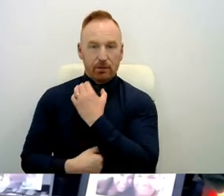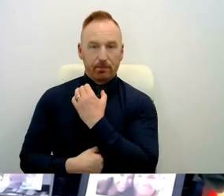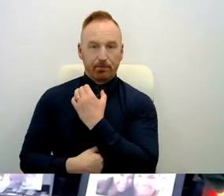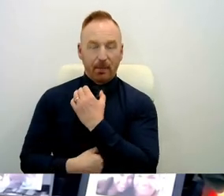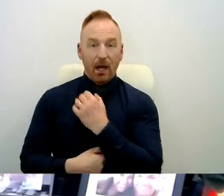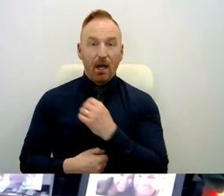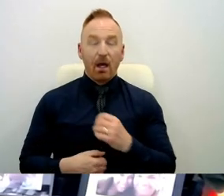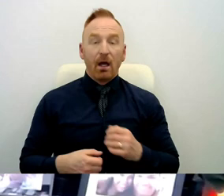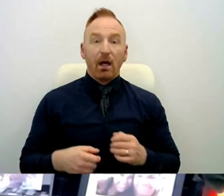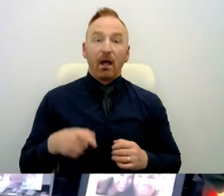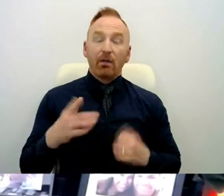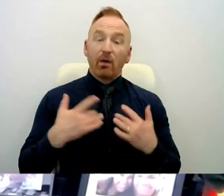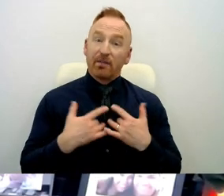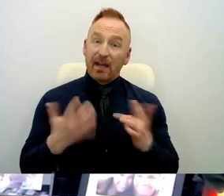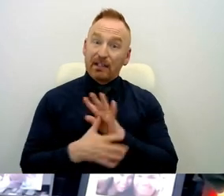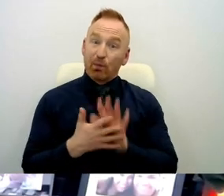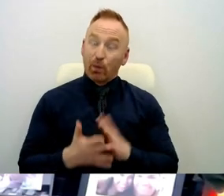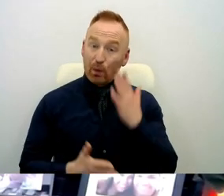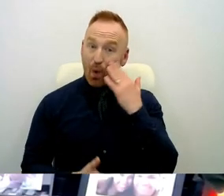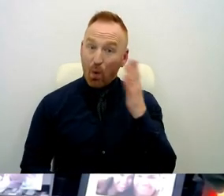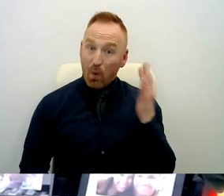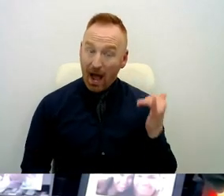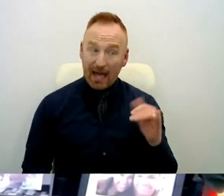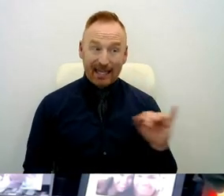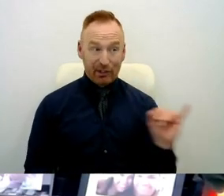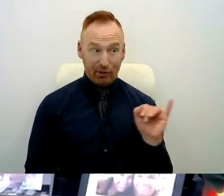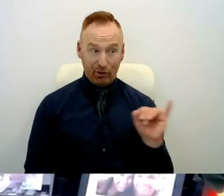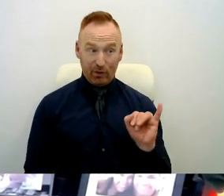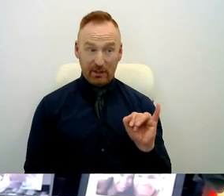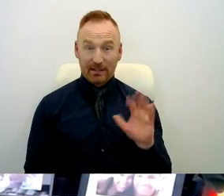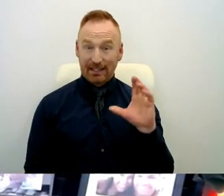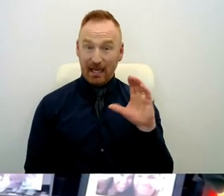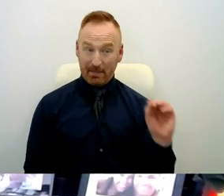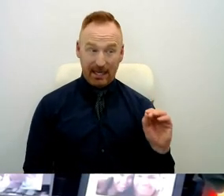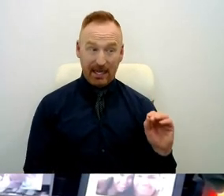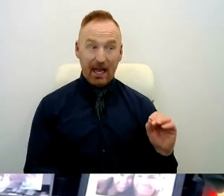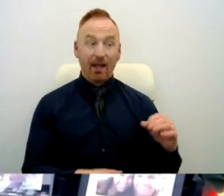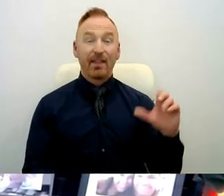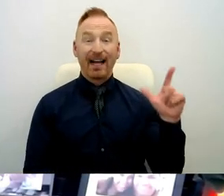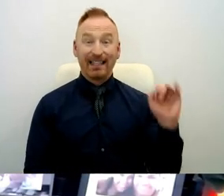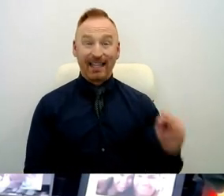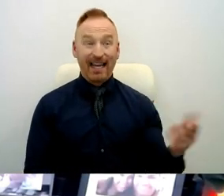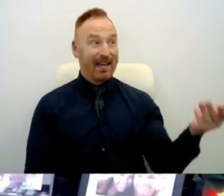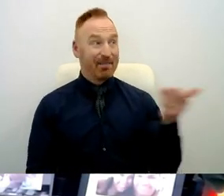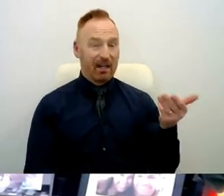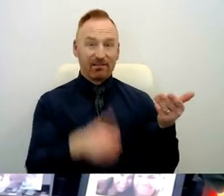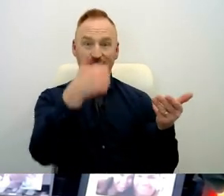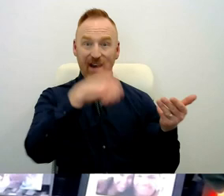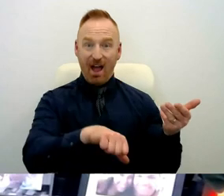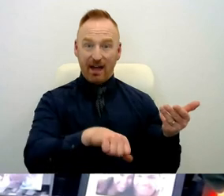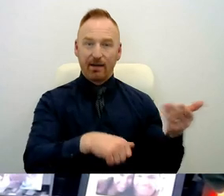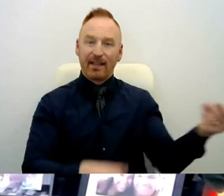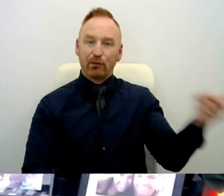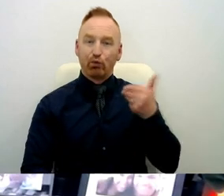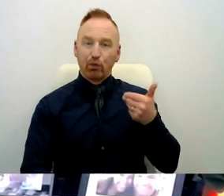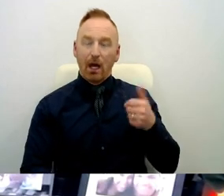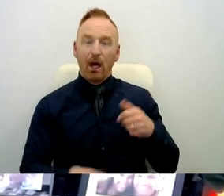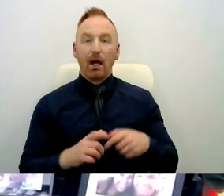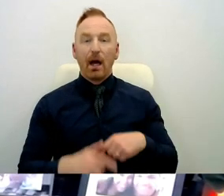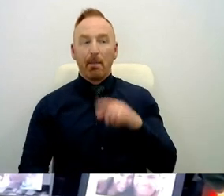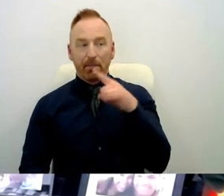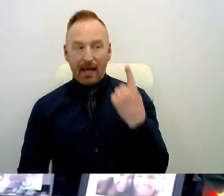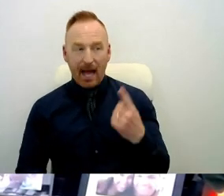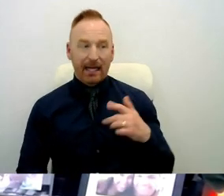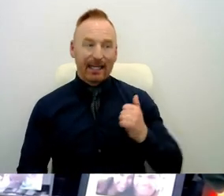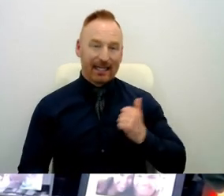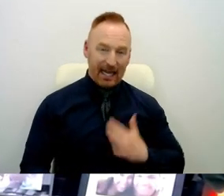We know of these events because the insurance company actually denied the claim of the owner and the owner sued. Black and